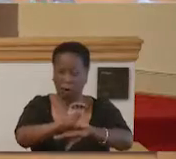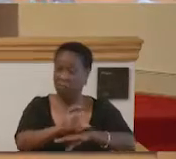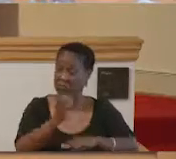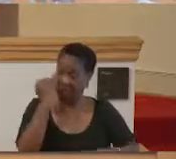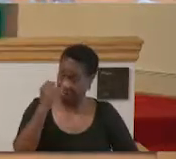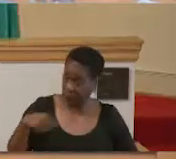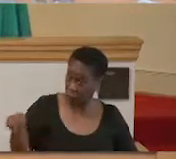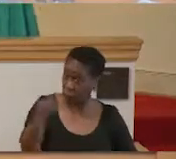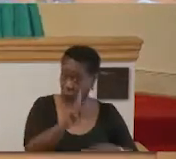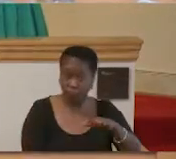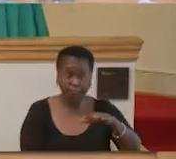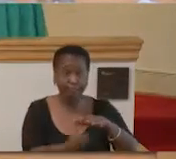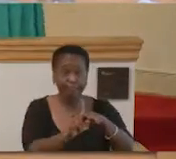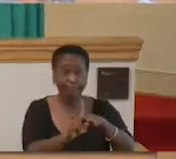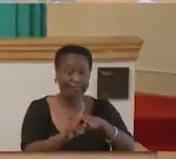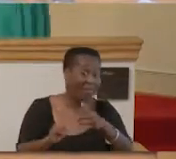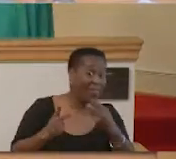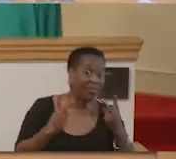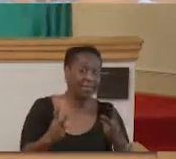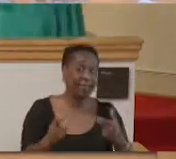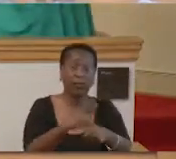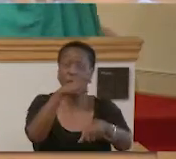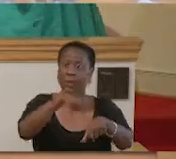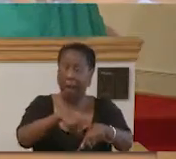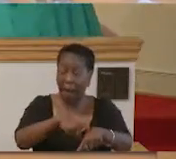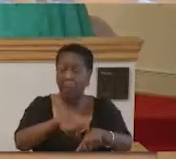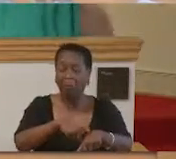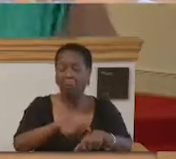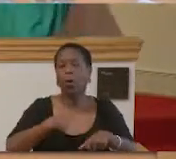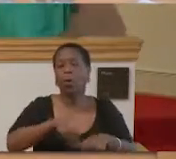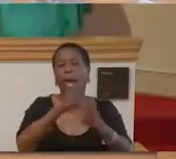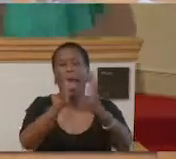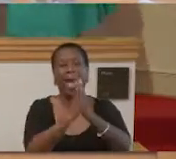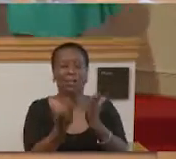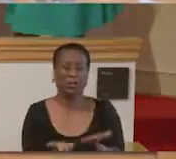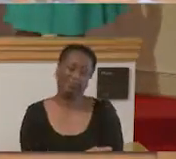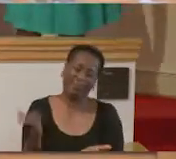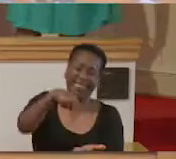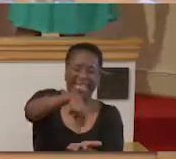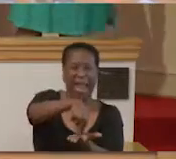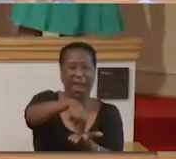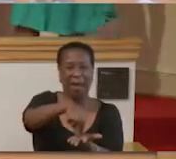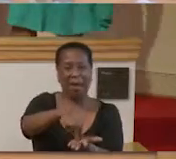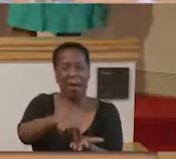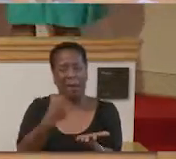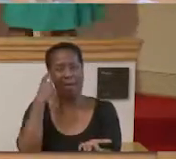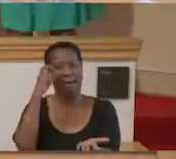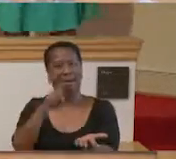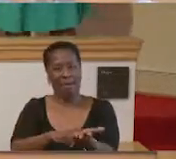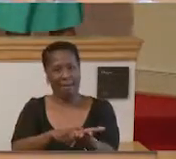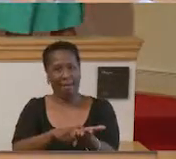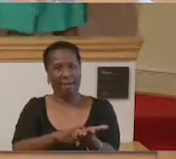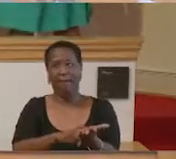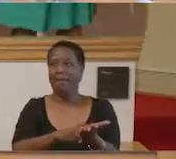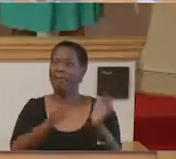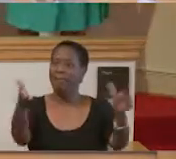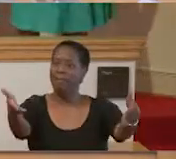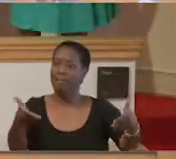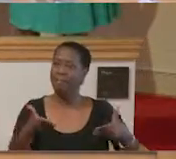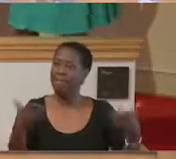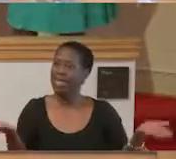are visiting with us for the very first time, we ask that you stand up and let us acknowledge your presence in